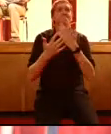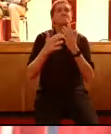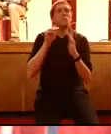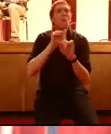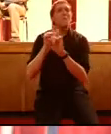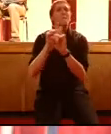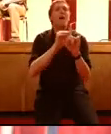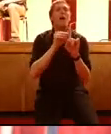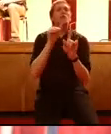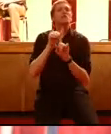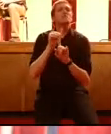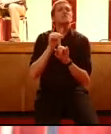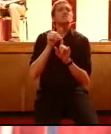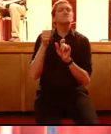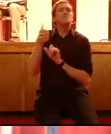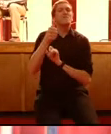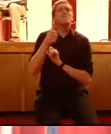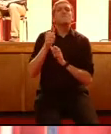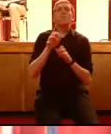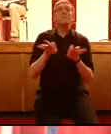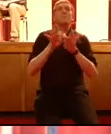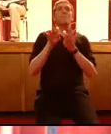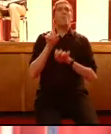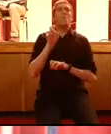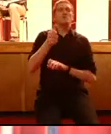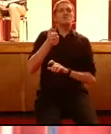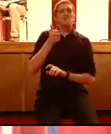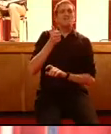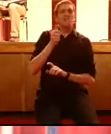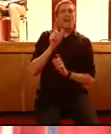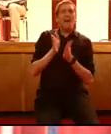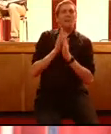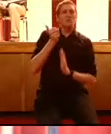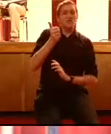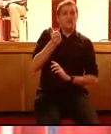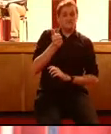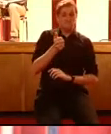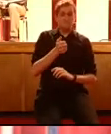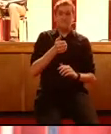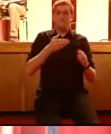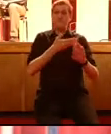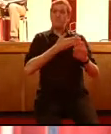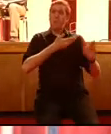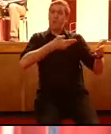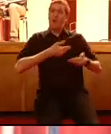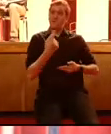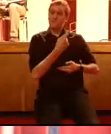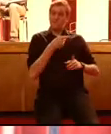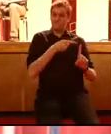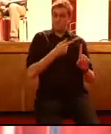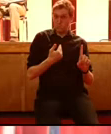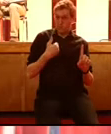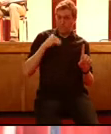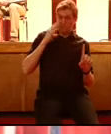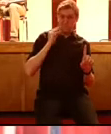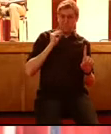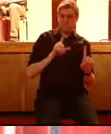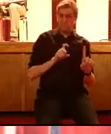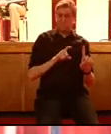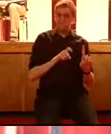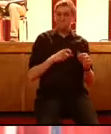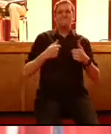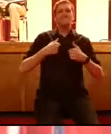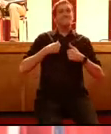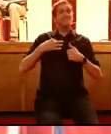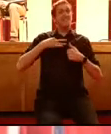ask before hiring anyone. Do they have the experience to do the job? As a candidate, I'm proud of the 14 years of